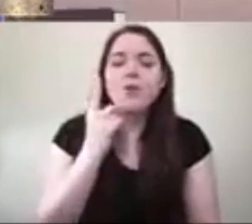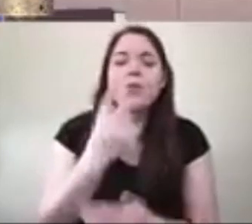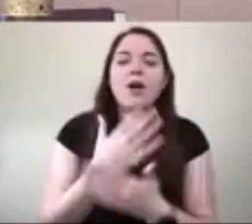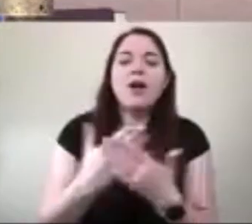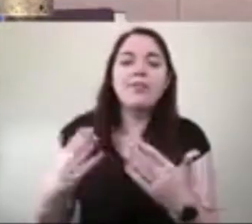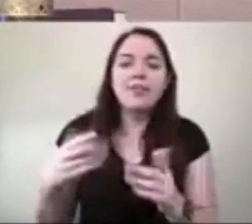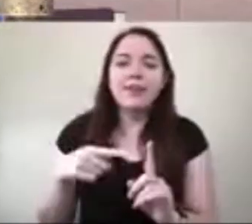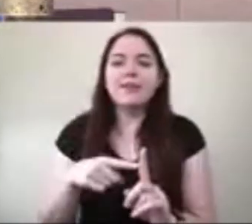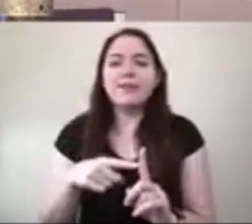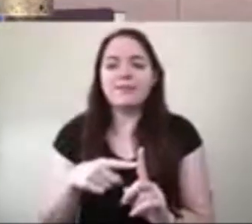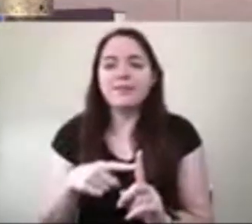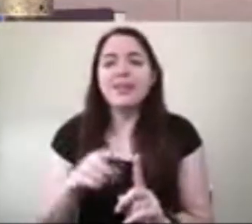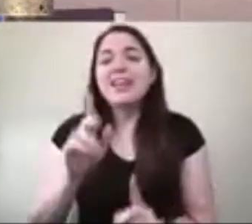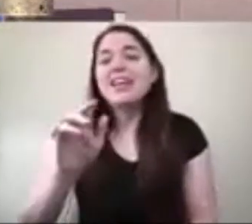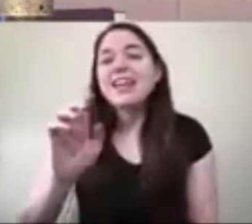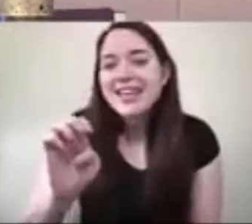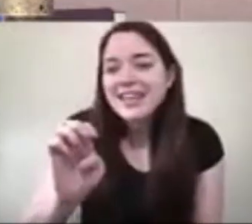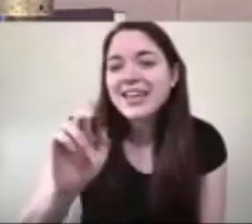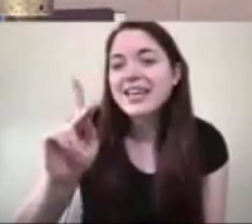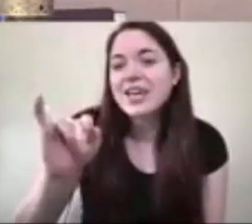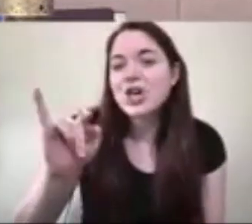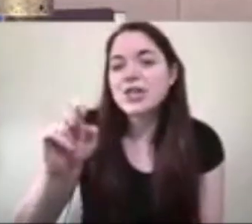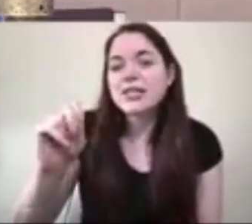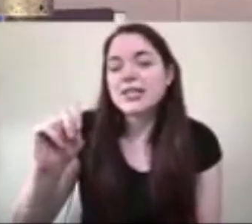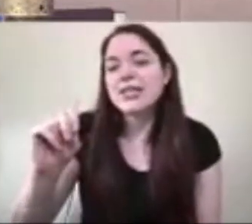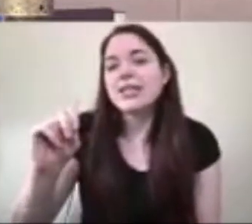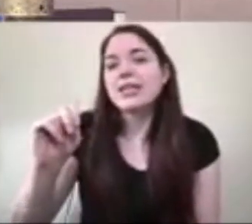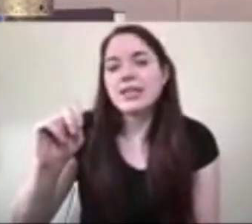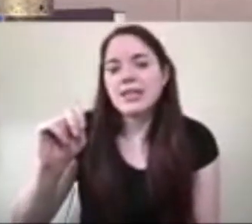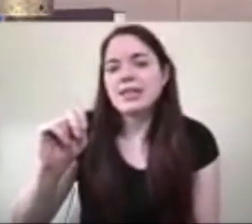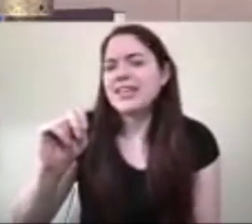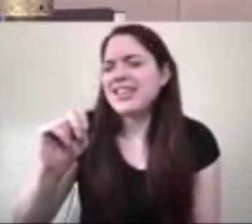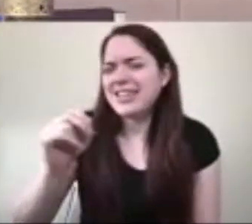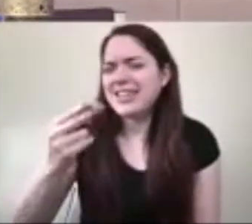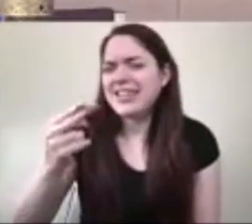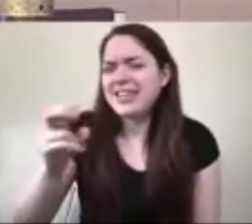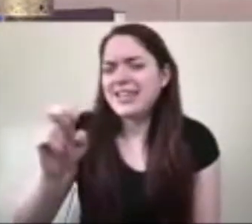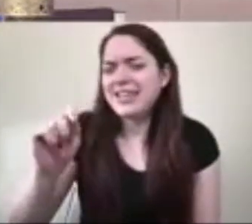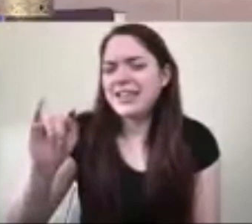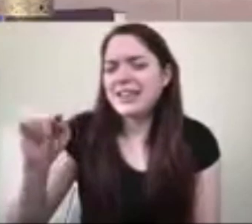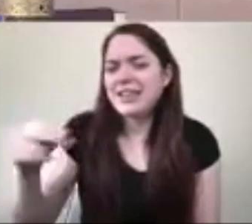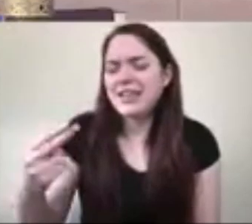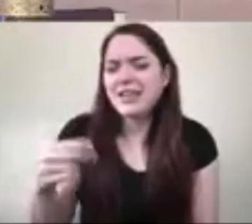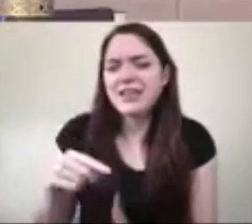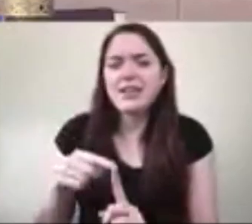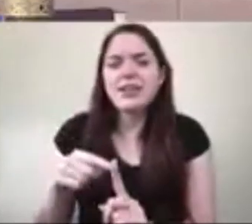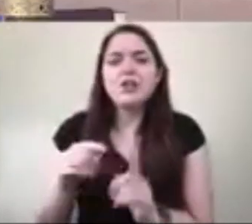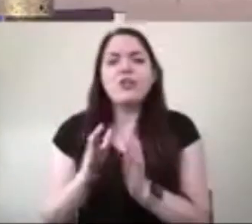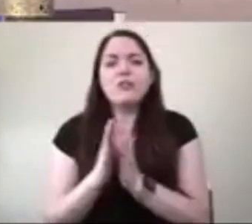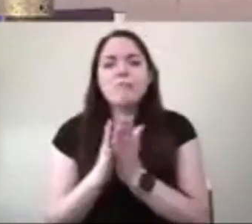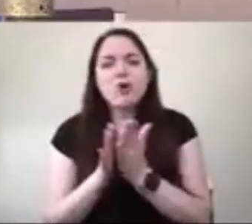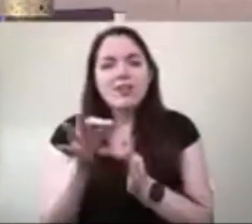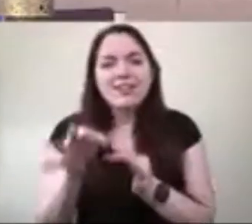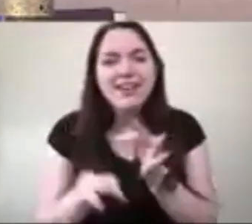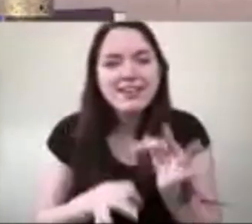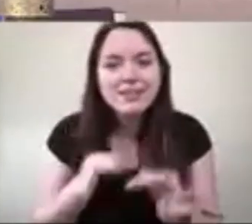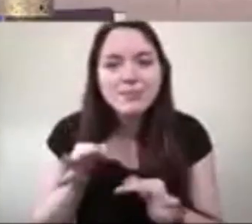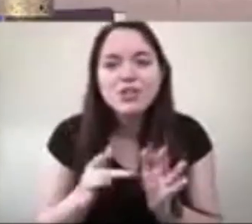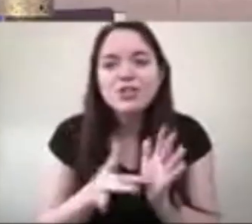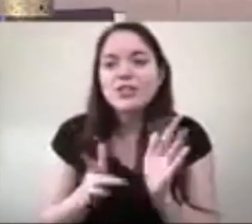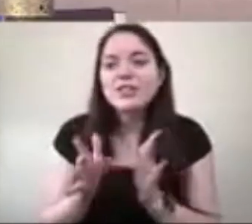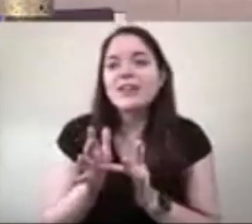Heath. In their book, they point to the story of Jesus, where Jesus tells about two people who each build a